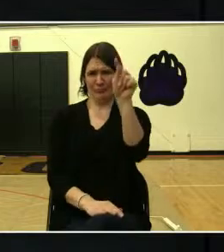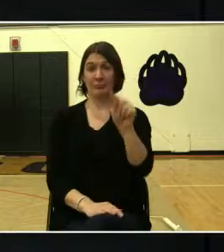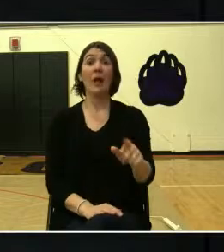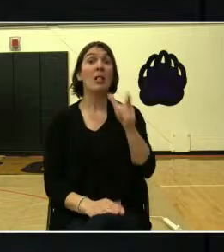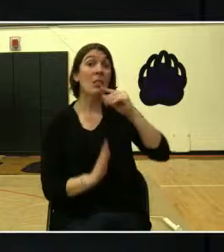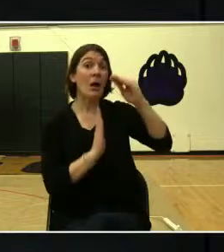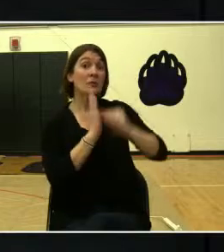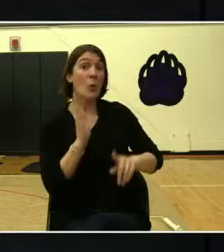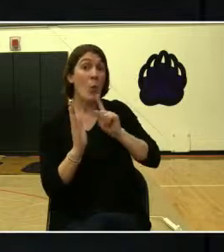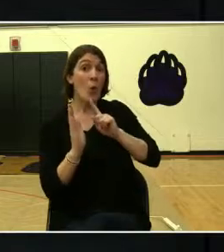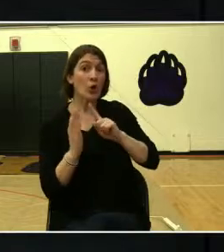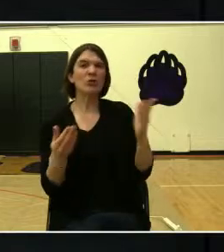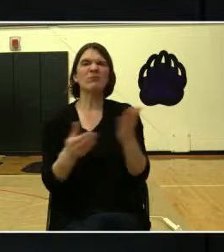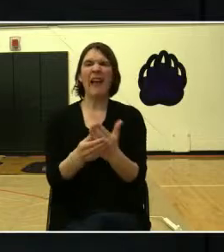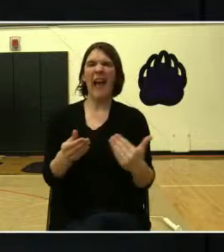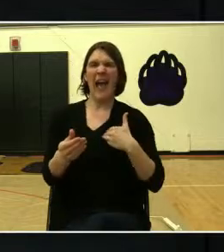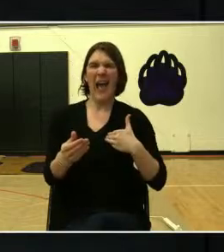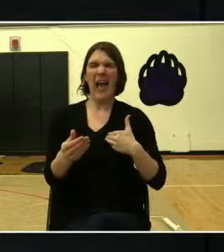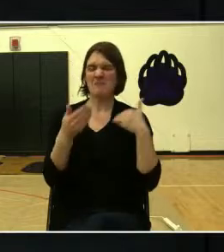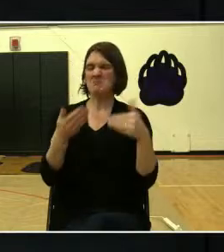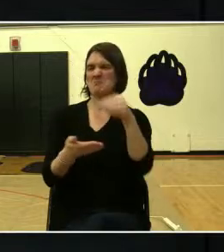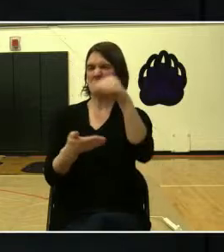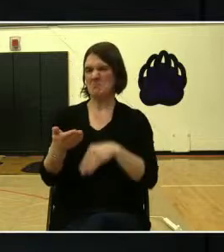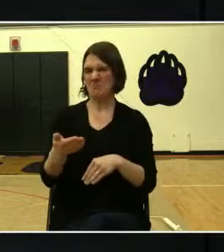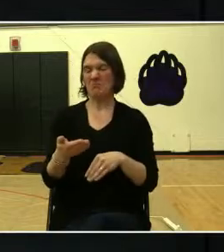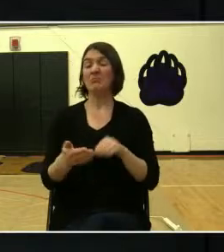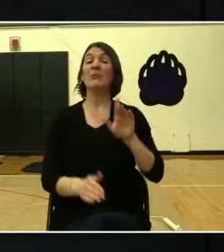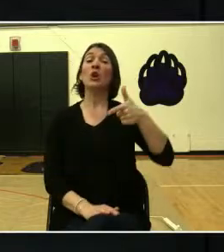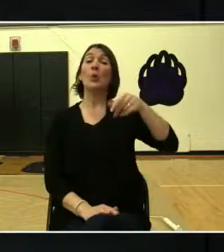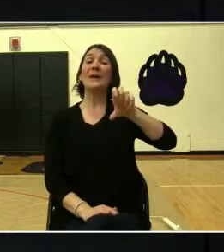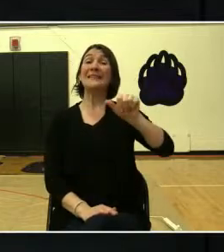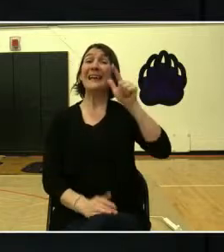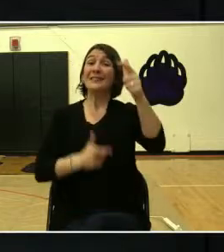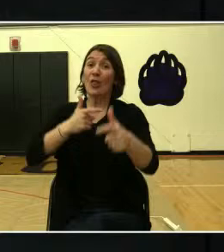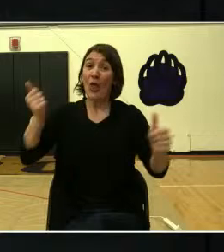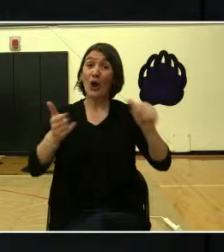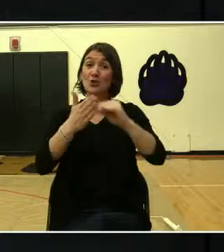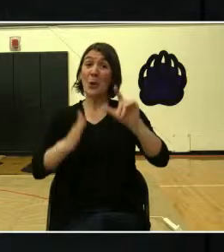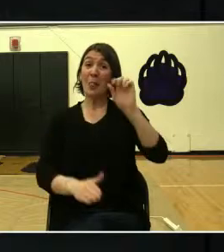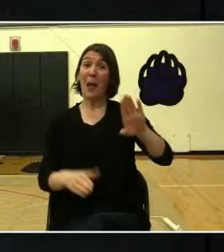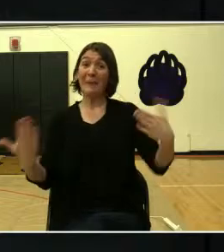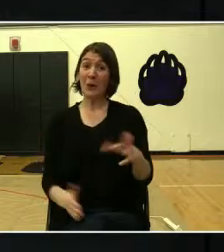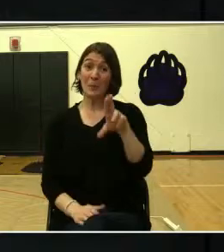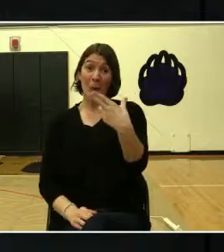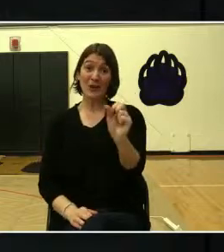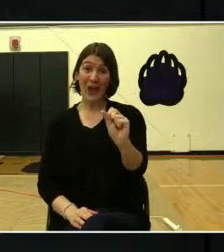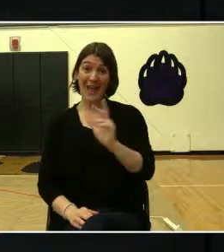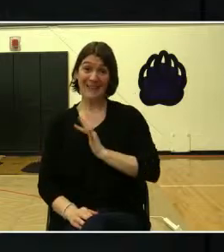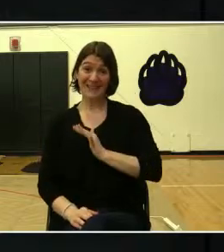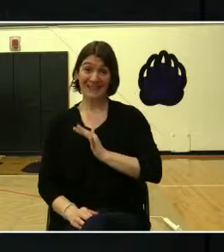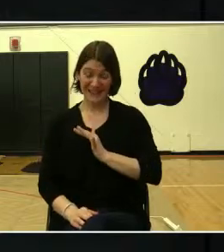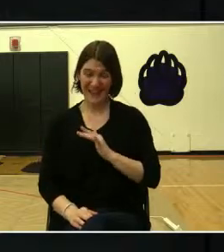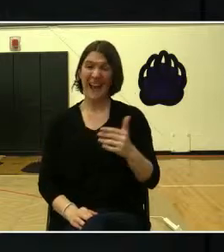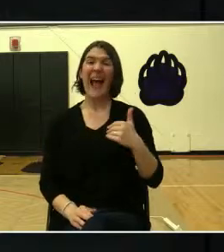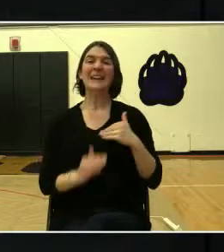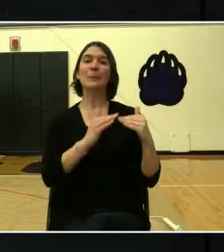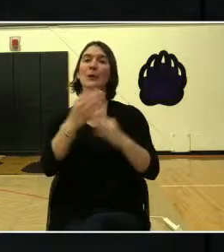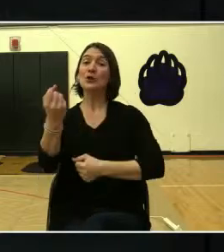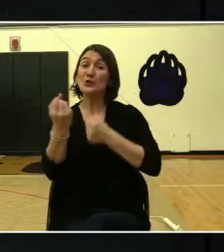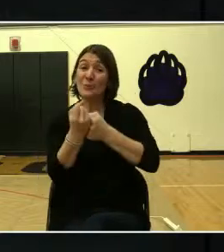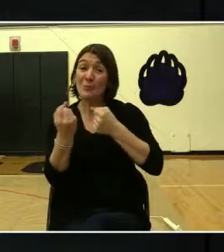order forms are in your packets BS qsa is the largest student Club at BS and mixes peer